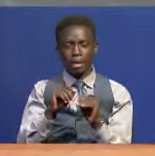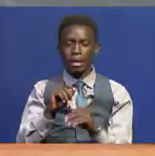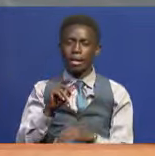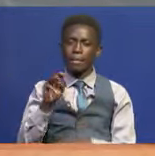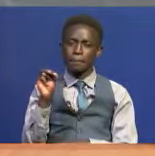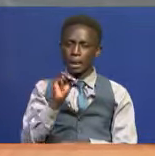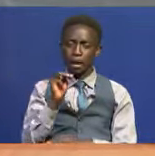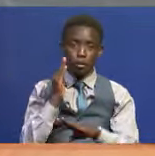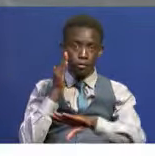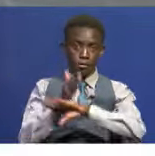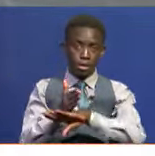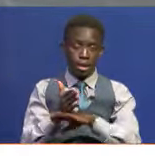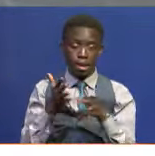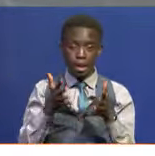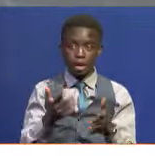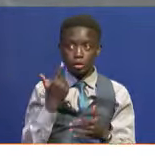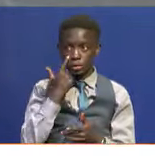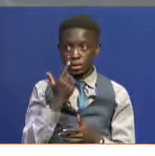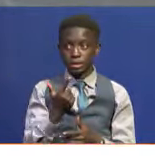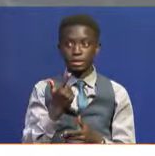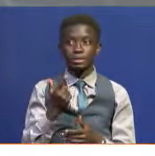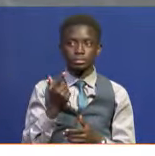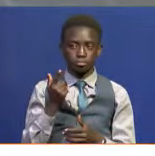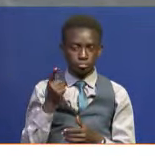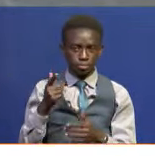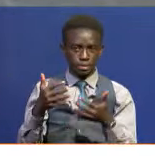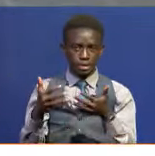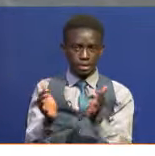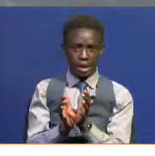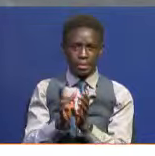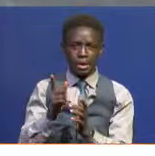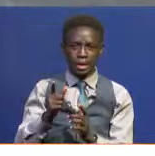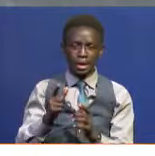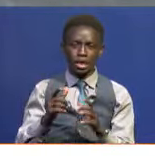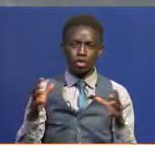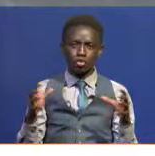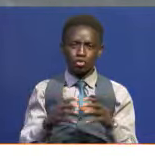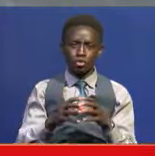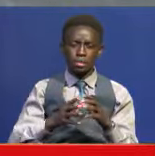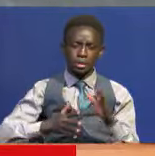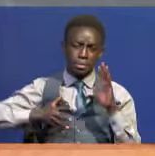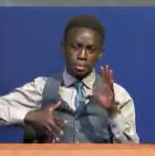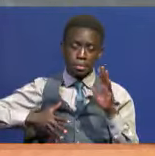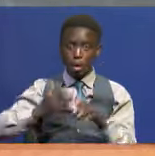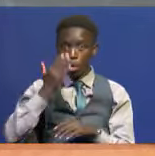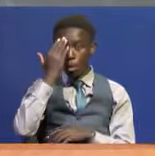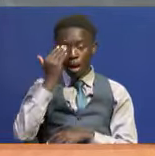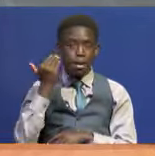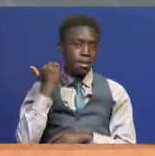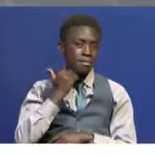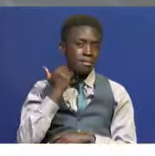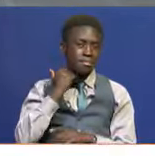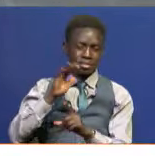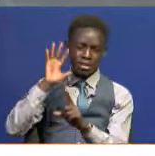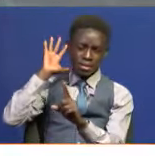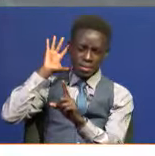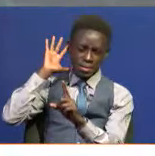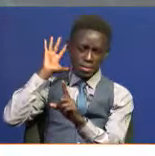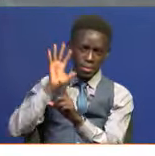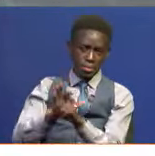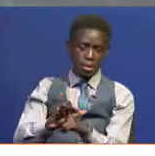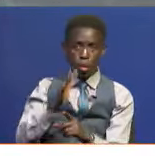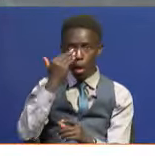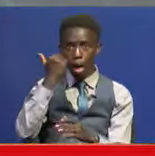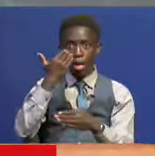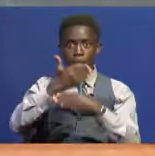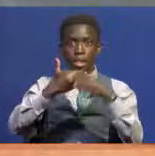guarding the Armlight Resources Company Limited flee for their lives after the gangsters overpowered them after knocking down a section of the